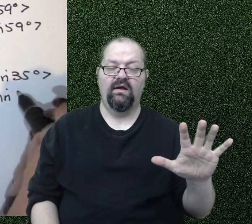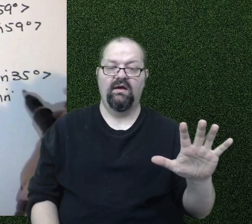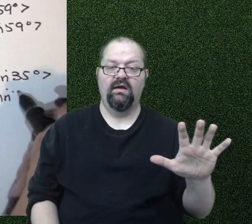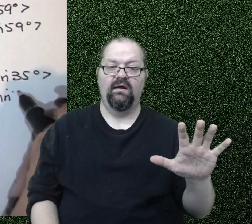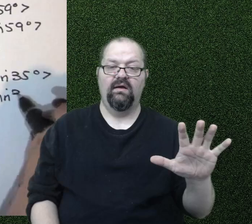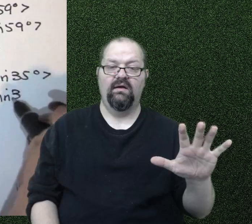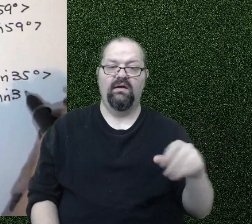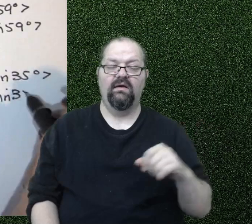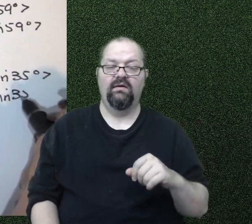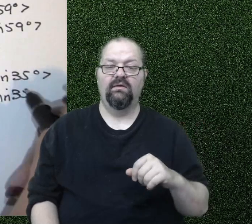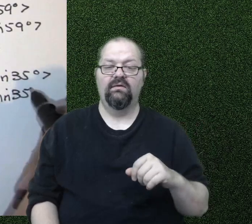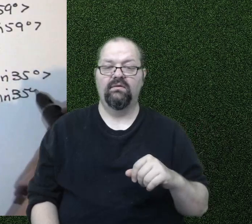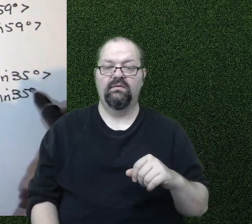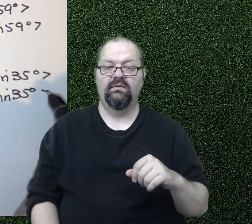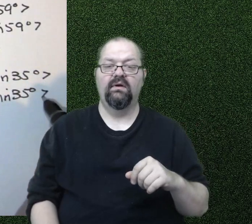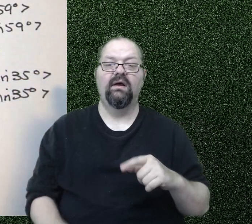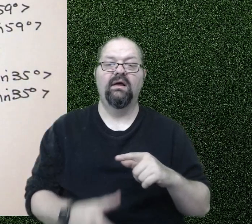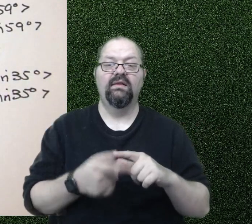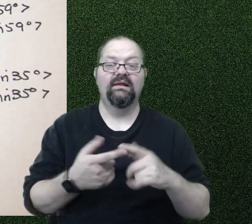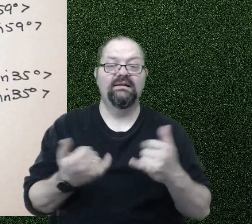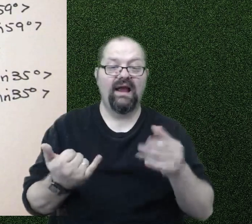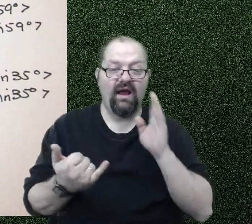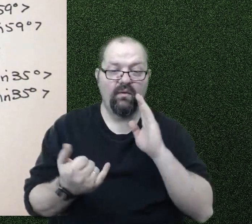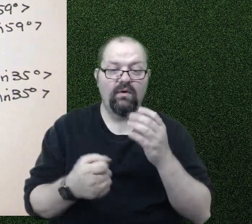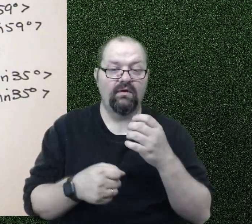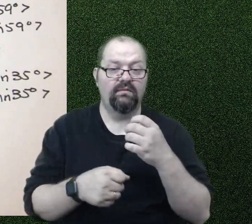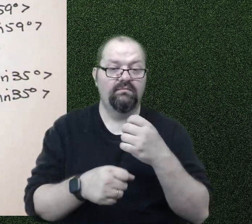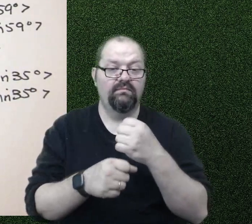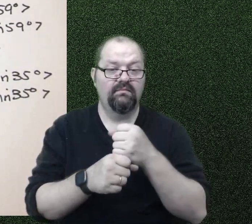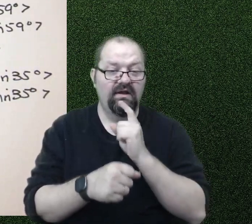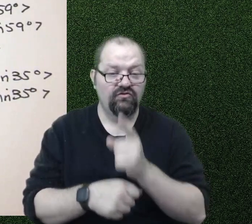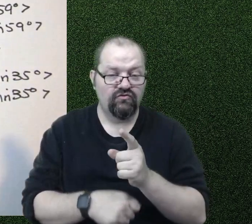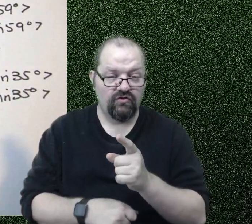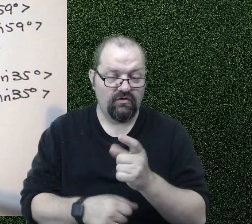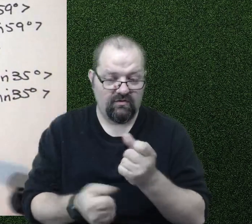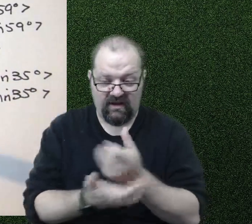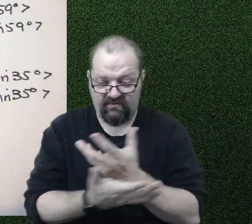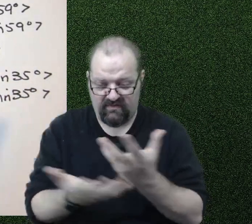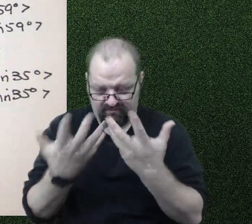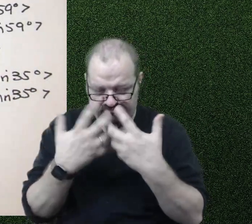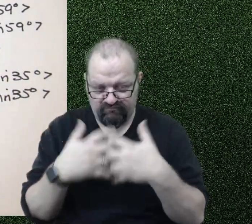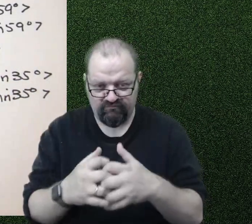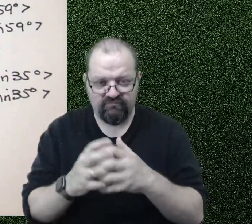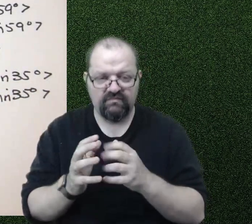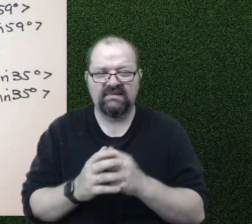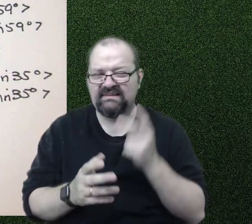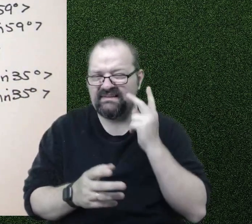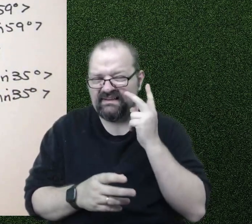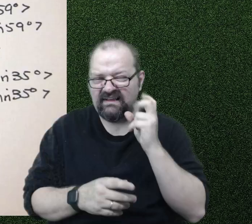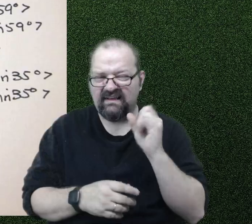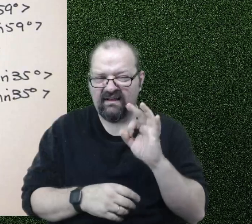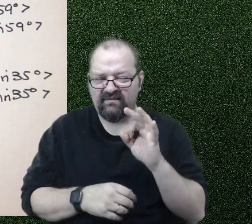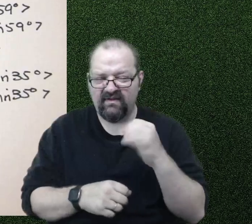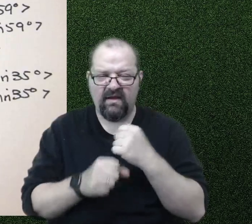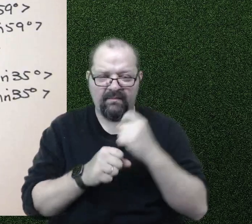And let's make sure everything is what it's supposed to be. After we do this, let's see if everything makes logical